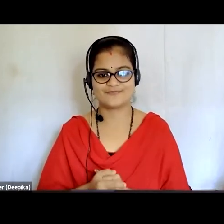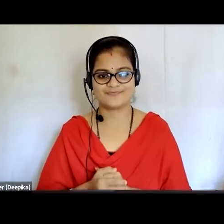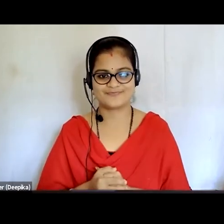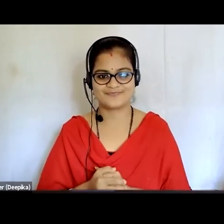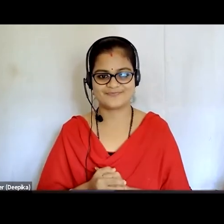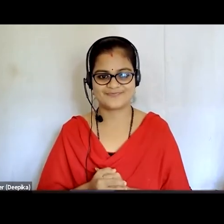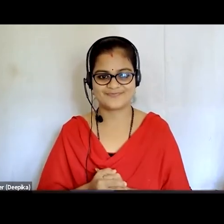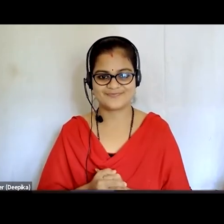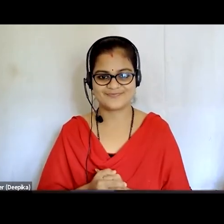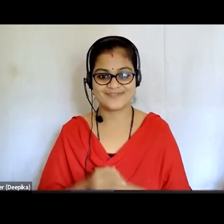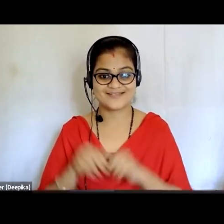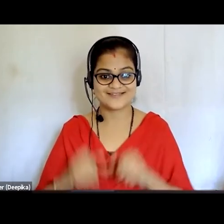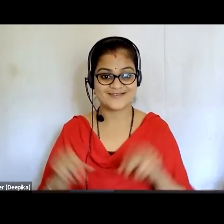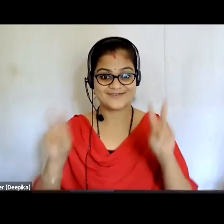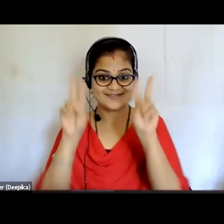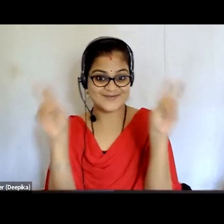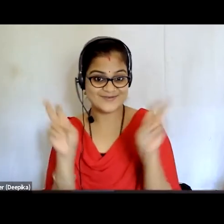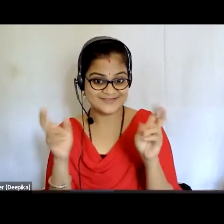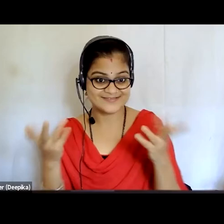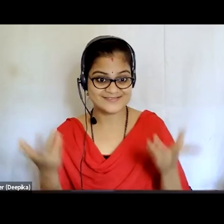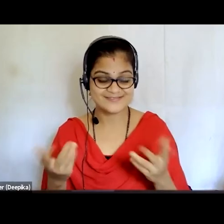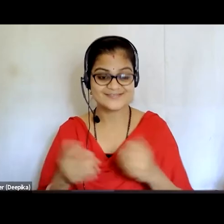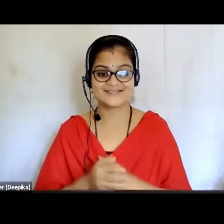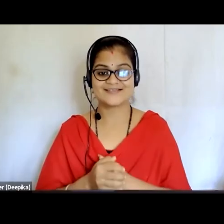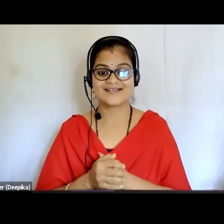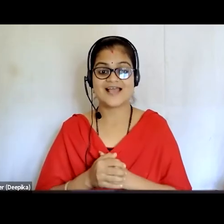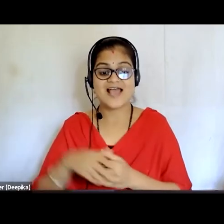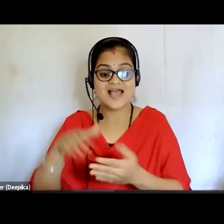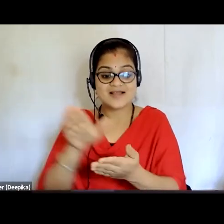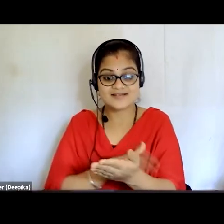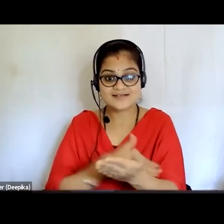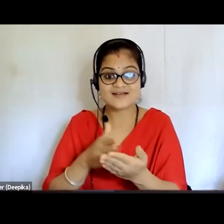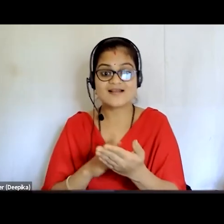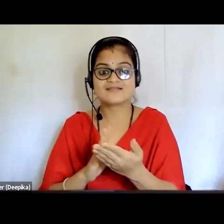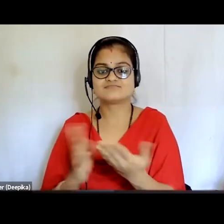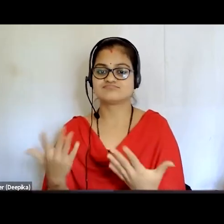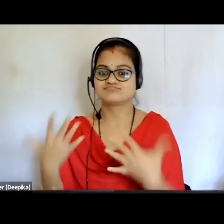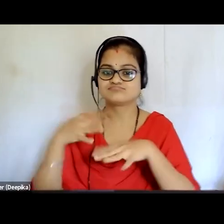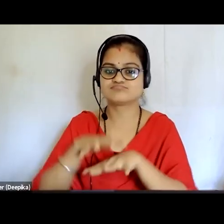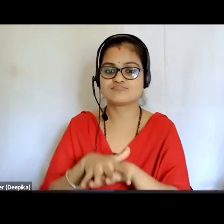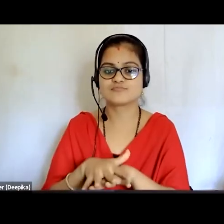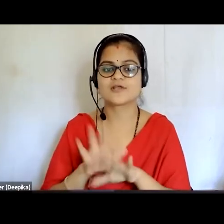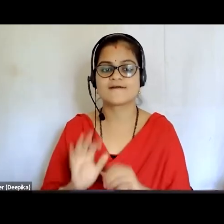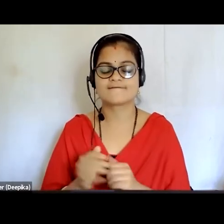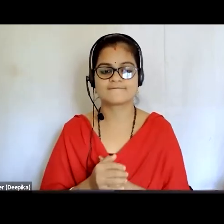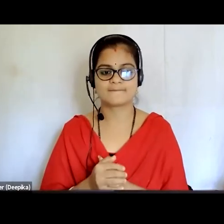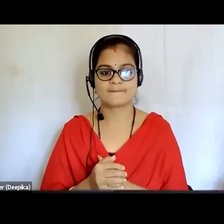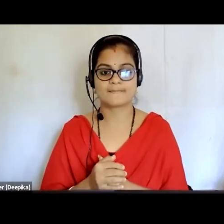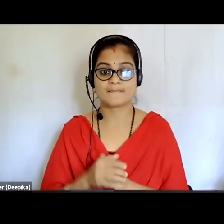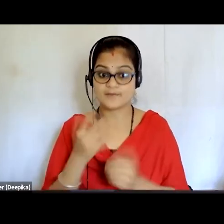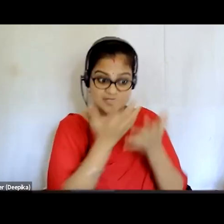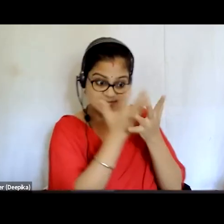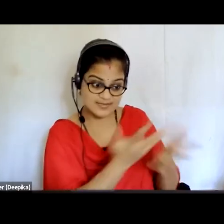at the concept of an accessible, inclusive museum that would be a space not just for